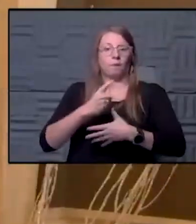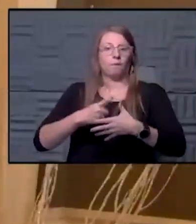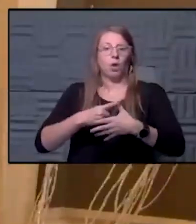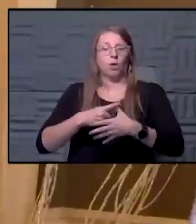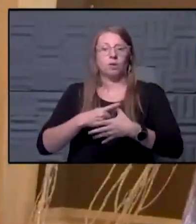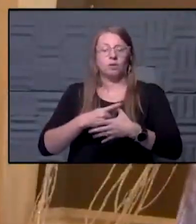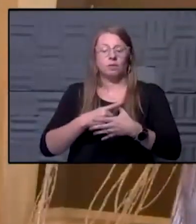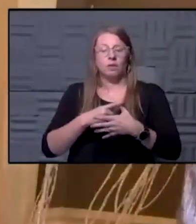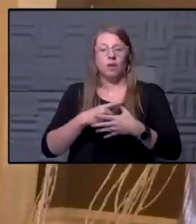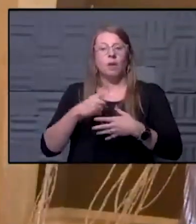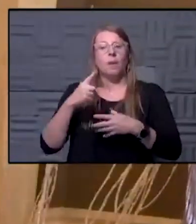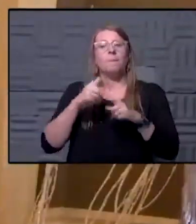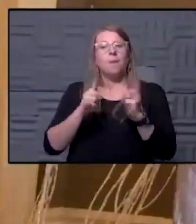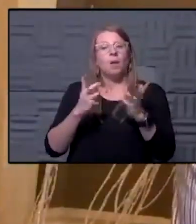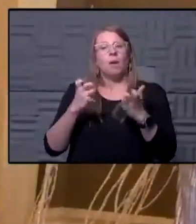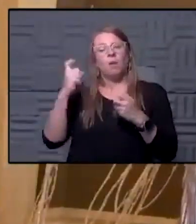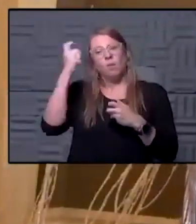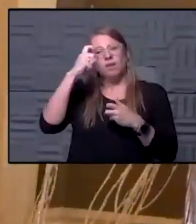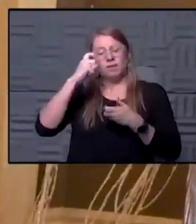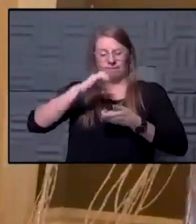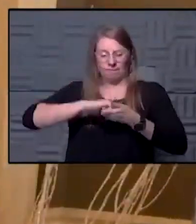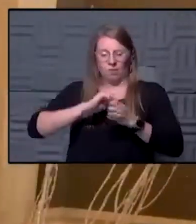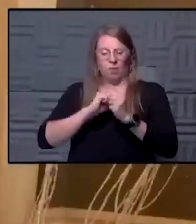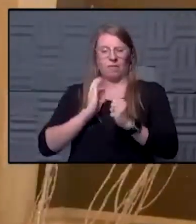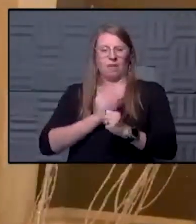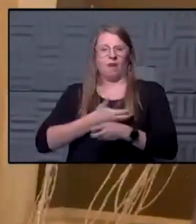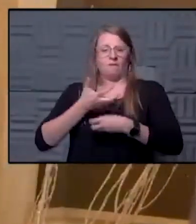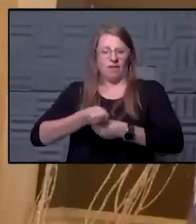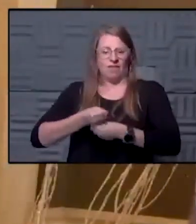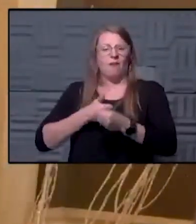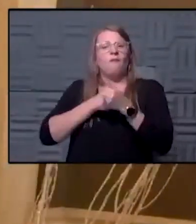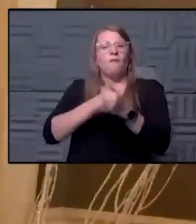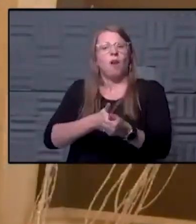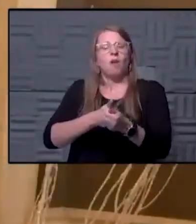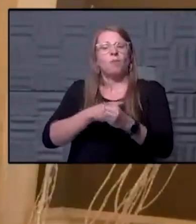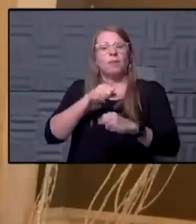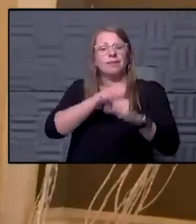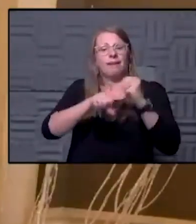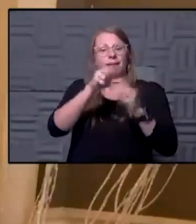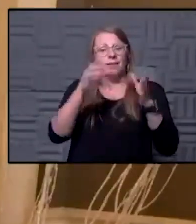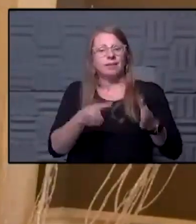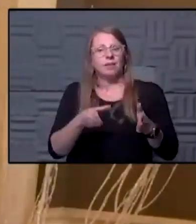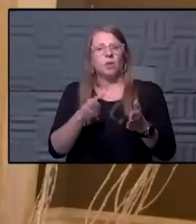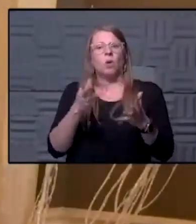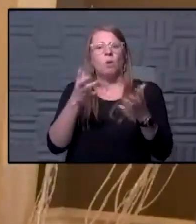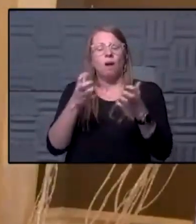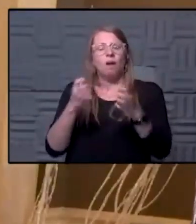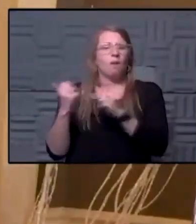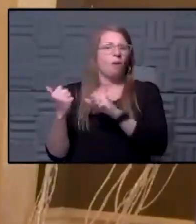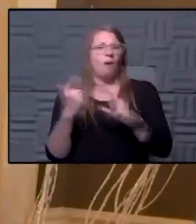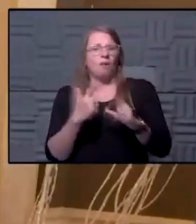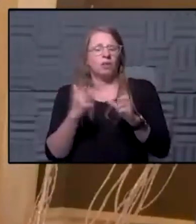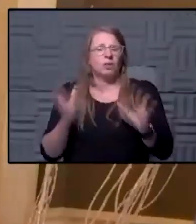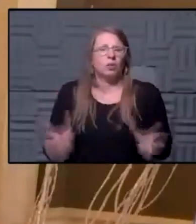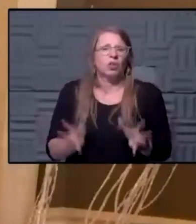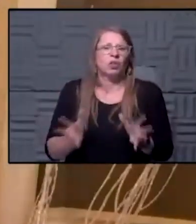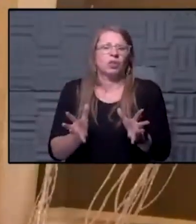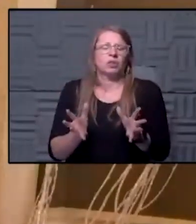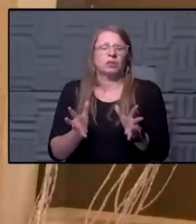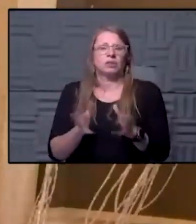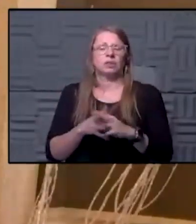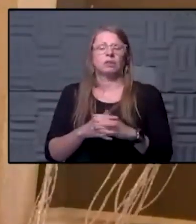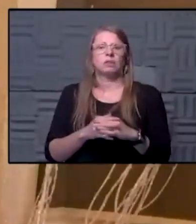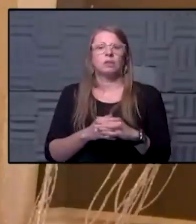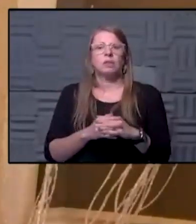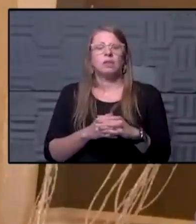have wisdom with our faith, following the scientists, and we just want everyone to be encouraged and keep